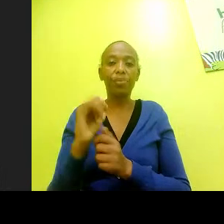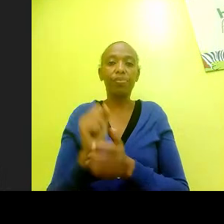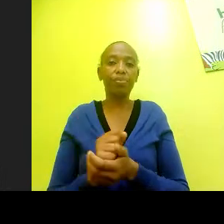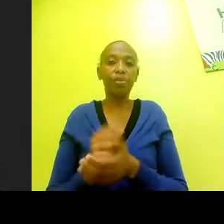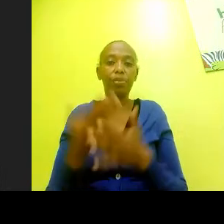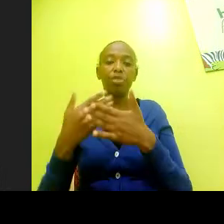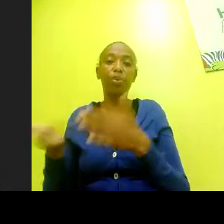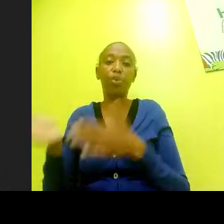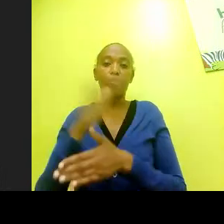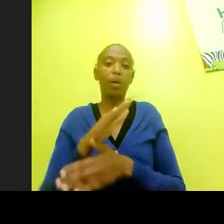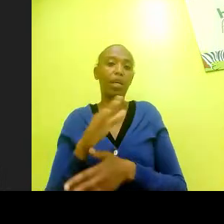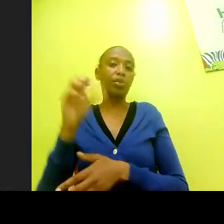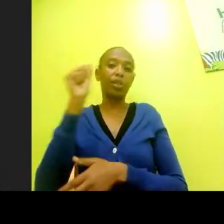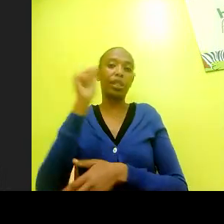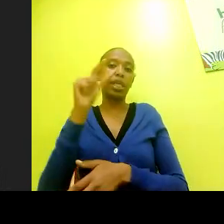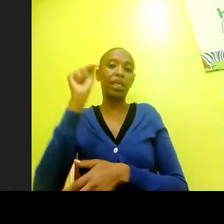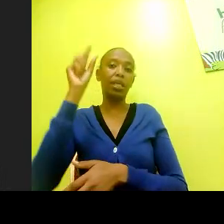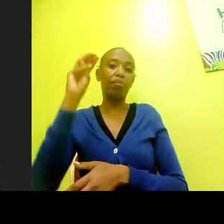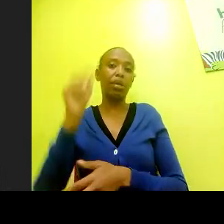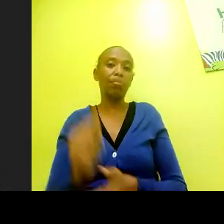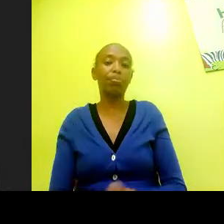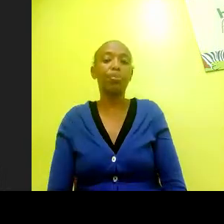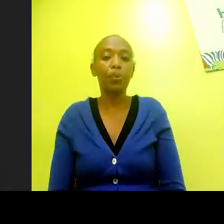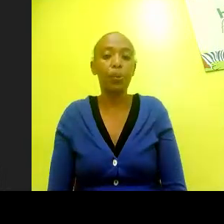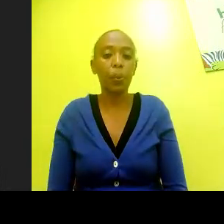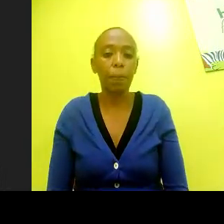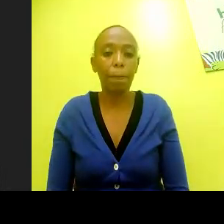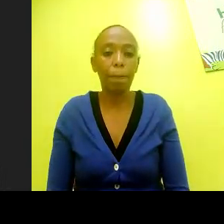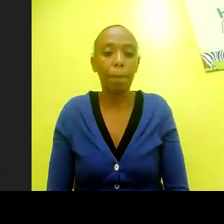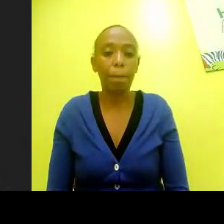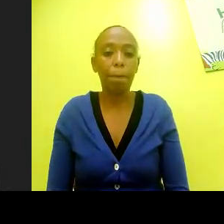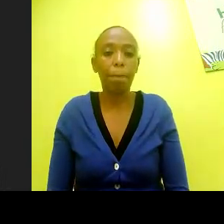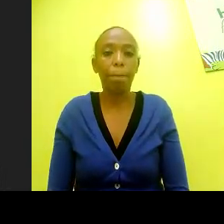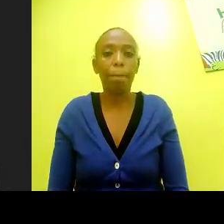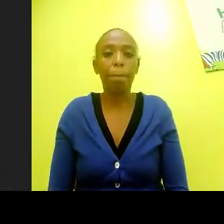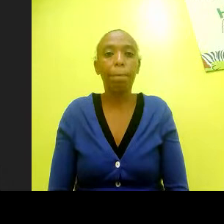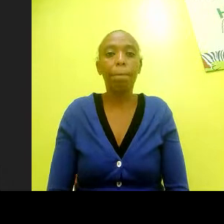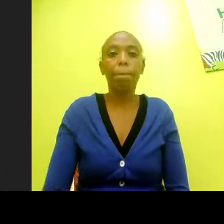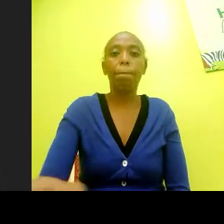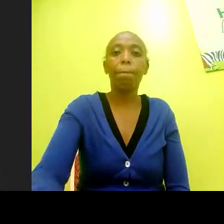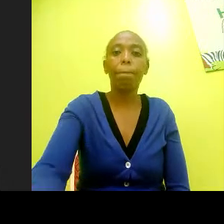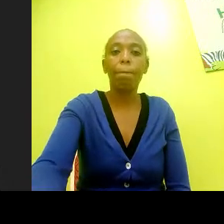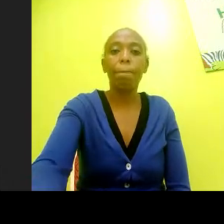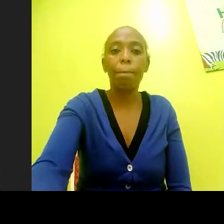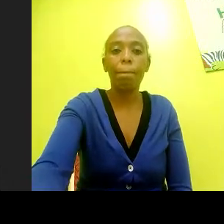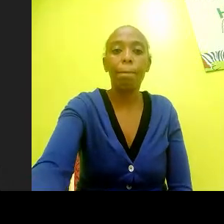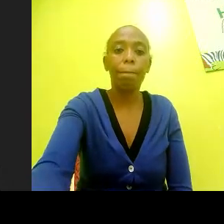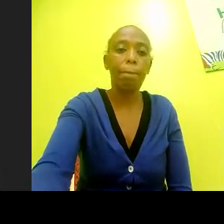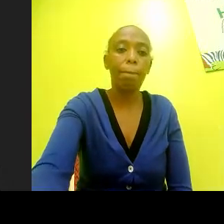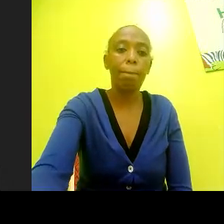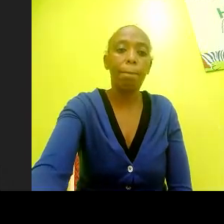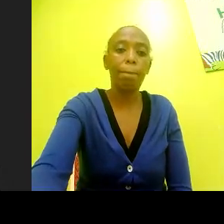go back to Salima. Oui, merci. Je pense que c'est une question posée par